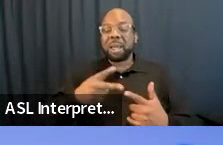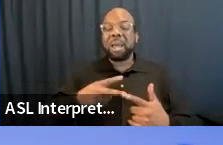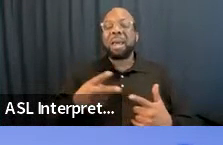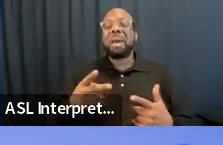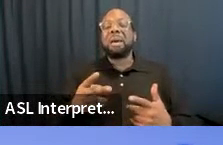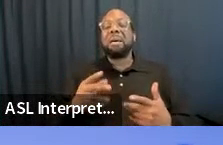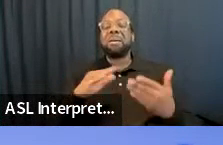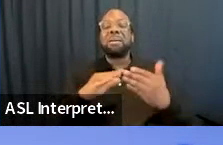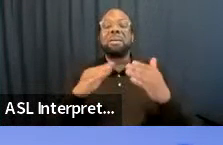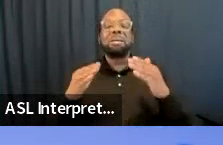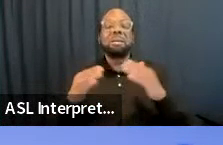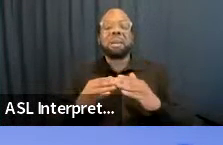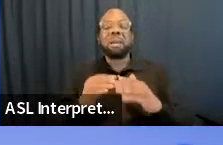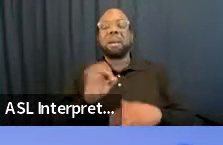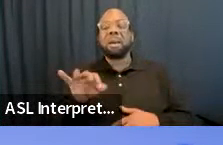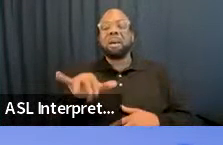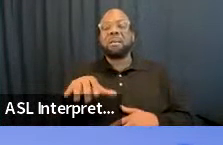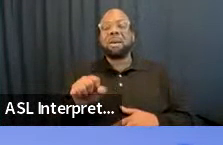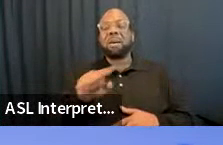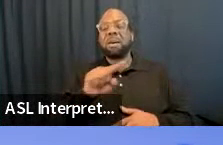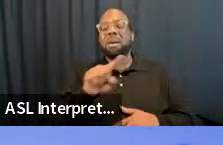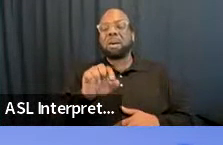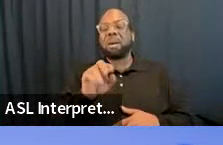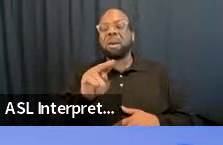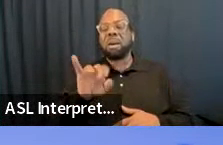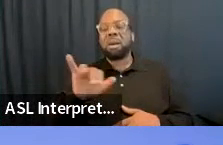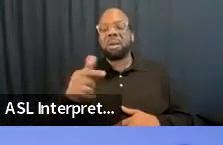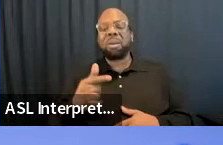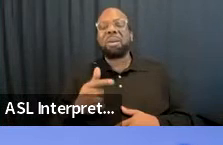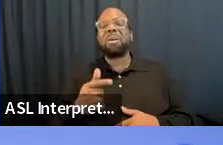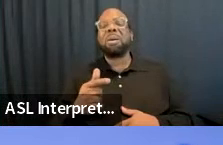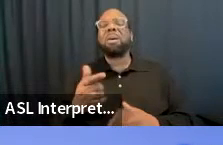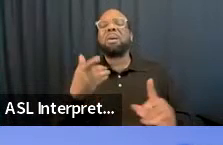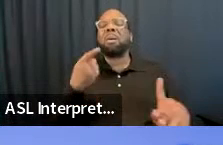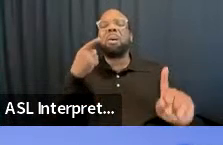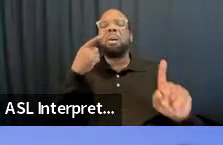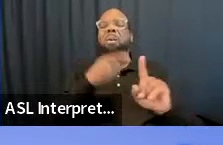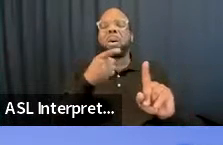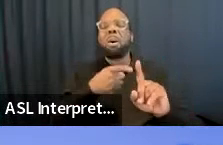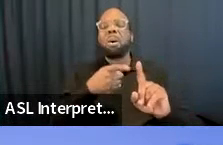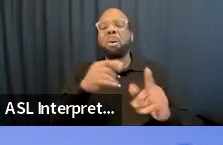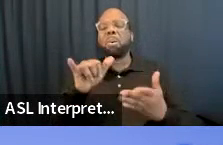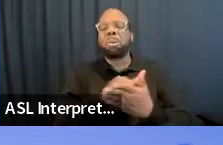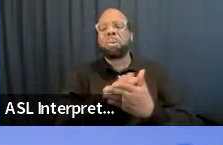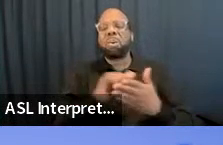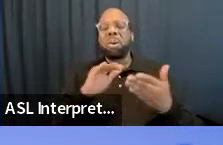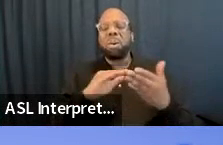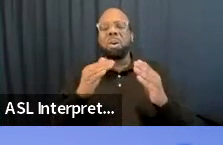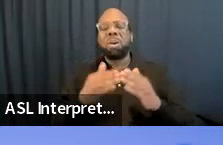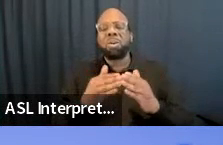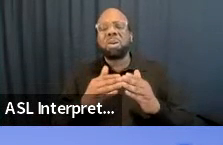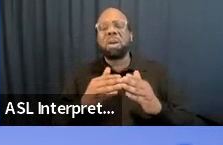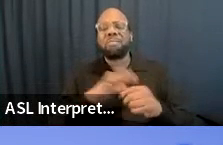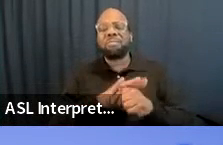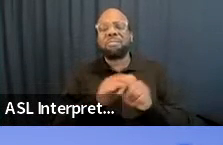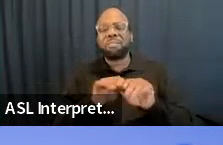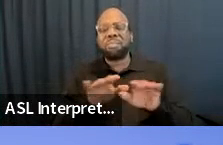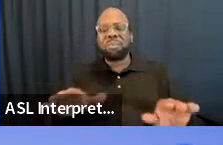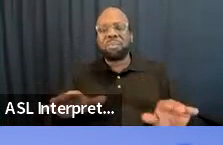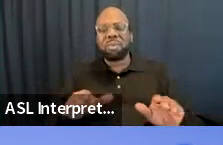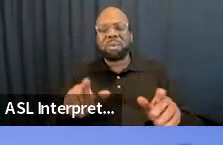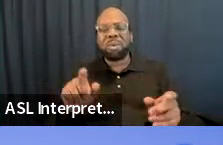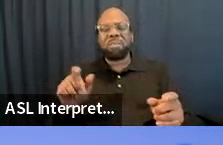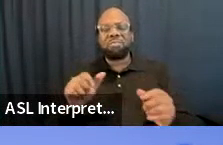Yes zoning text amendments, which are collectively aimed at ensuring New York City emerges from the pandemic and into the 21st century a